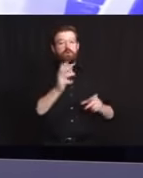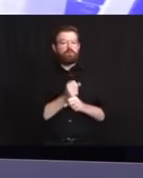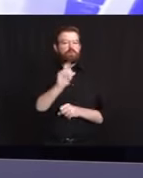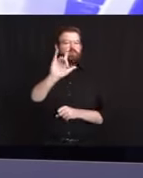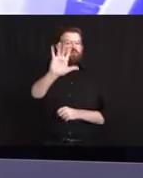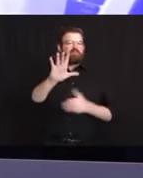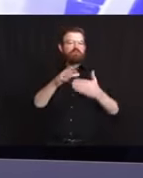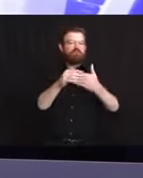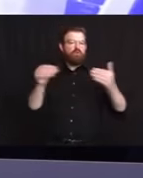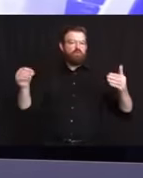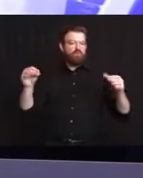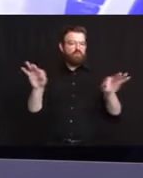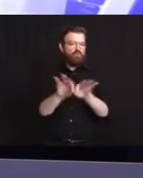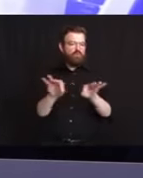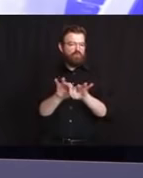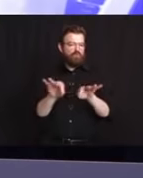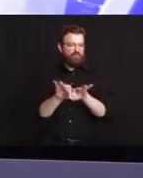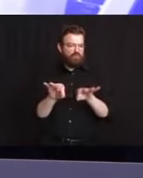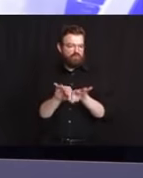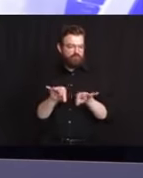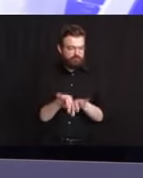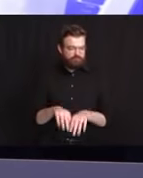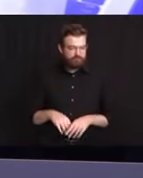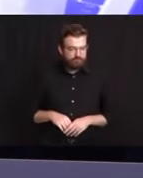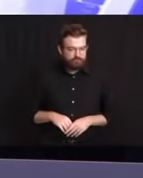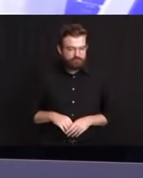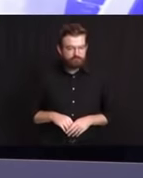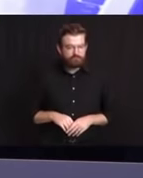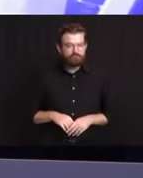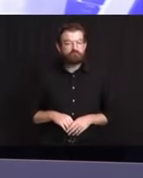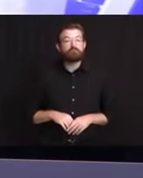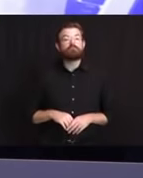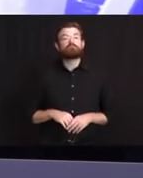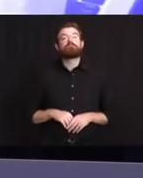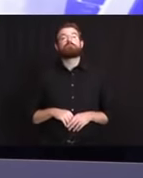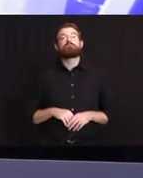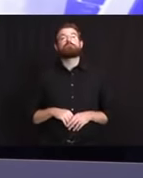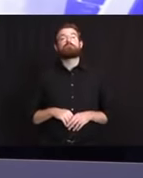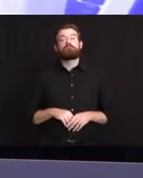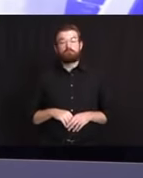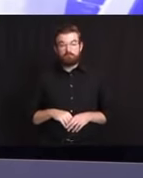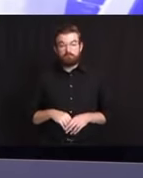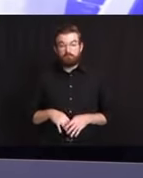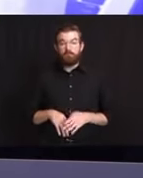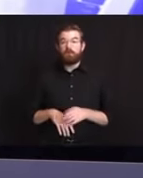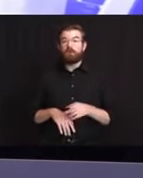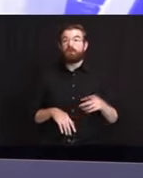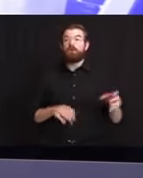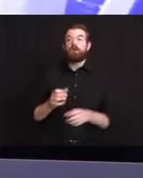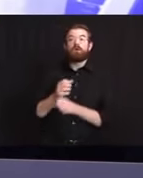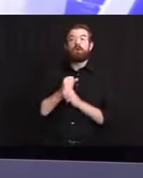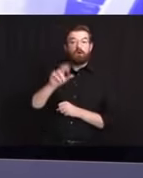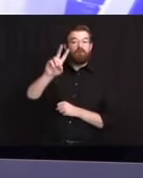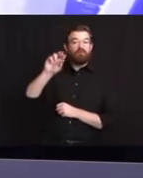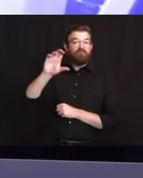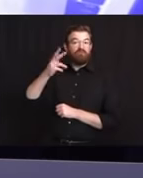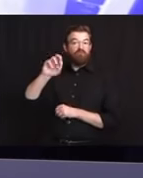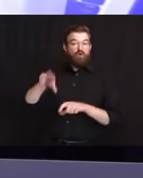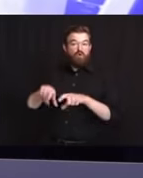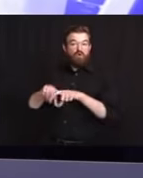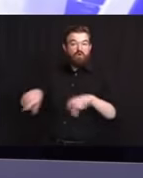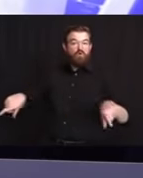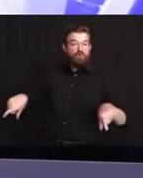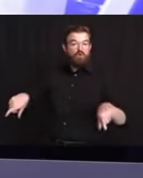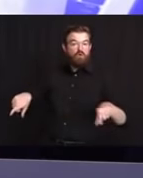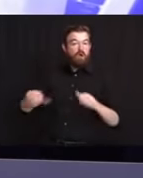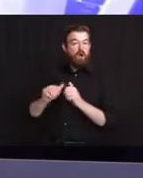November. This year, participants are receiving their vouchers primarily by mail, unless a pickup arrangement can be